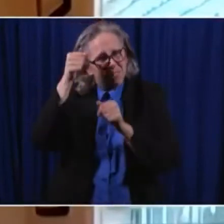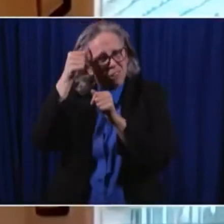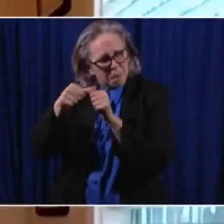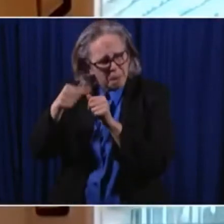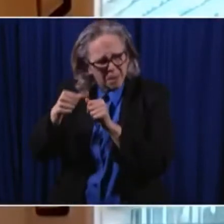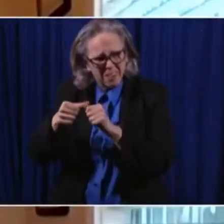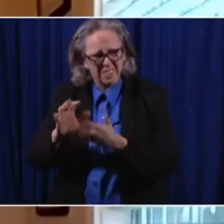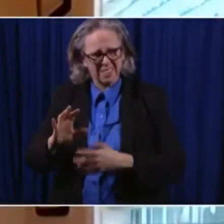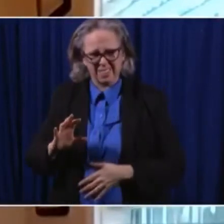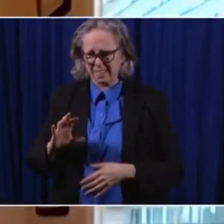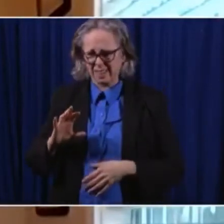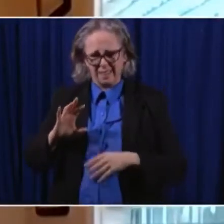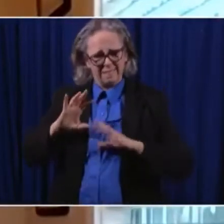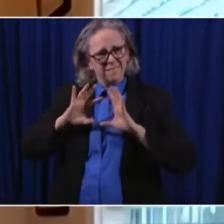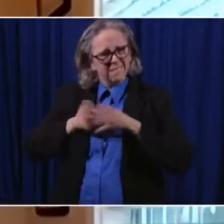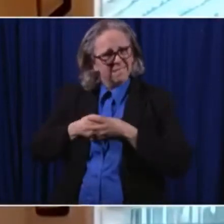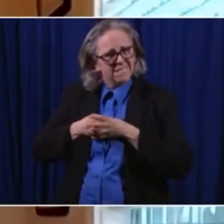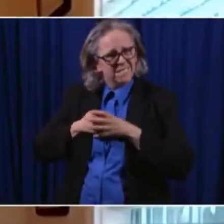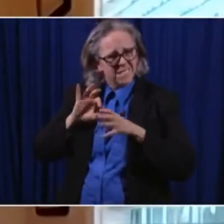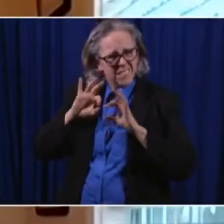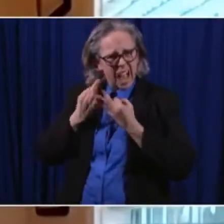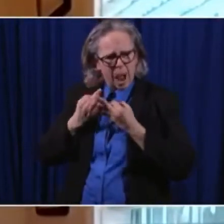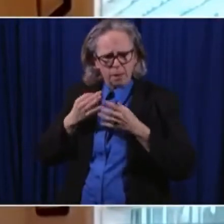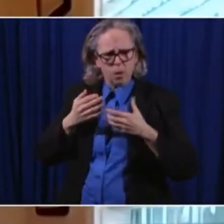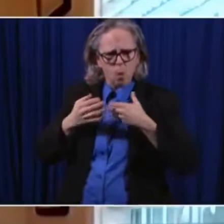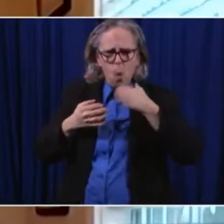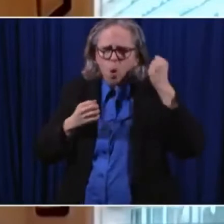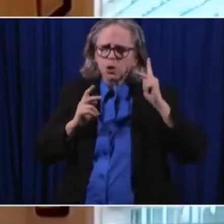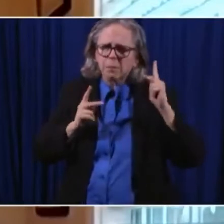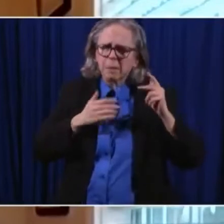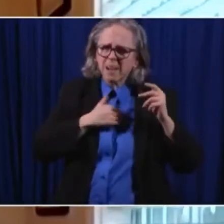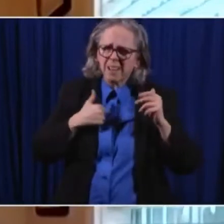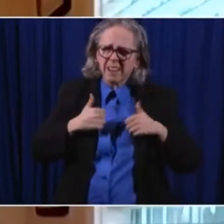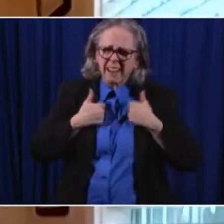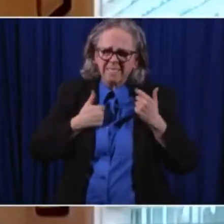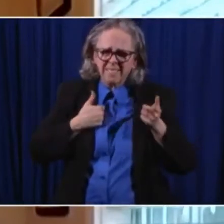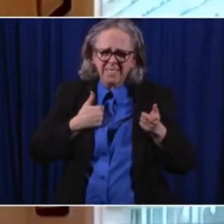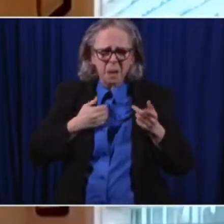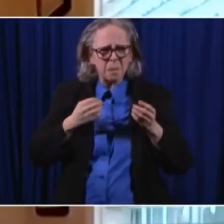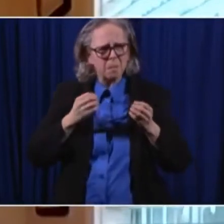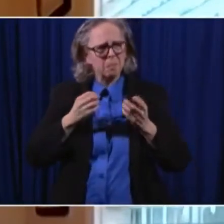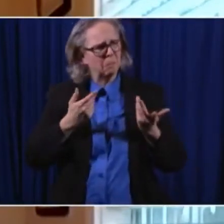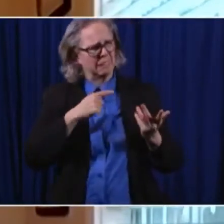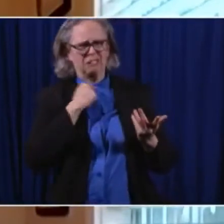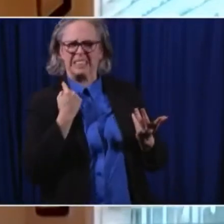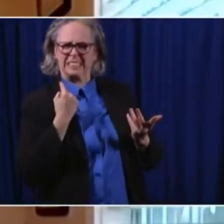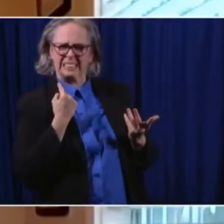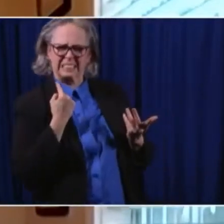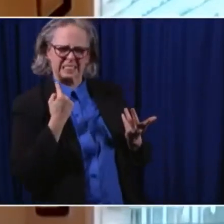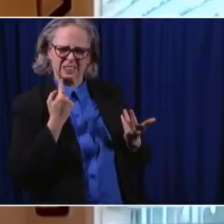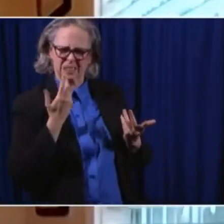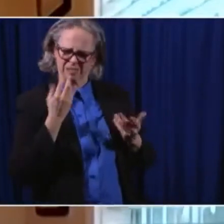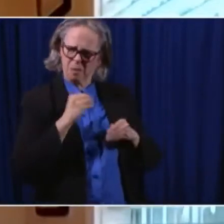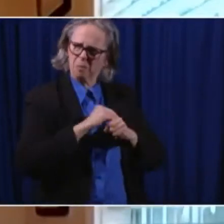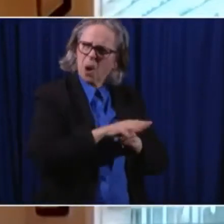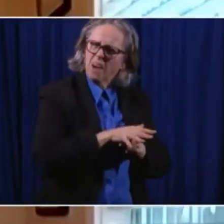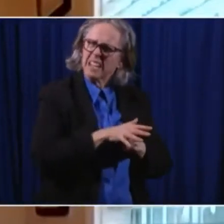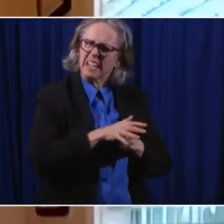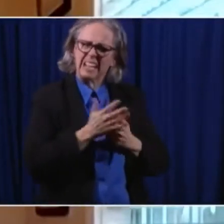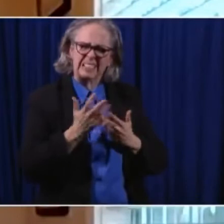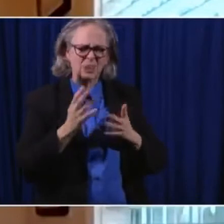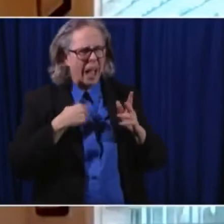especially vulnerable to COVID-19. So we need to take special measures, extra measures to protect them. Don't eat or drink